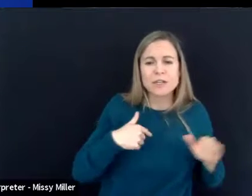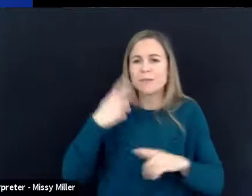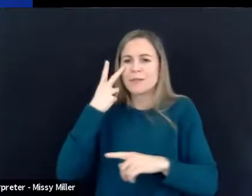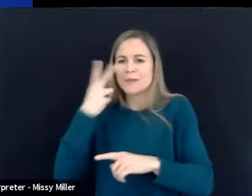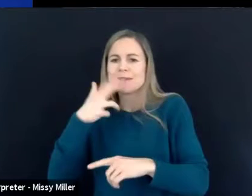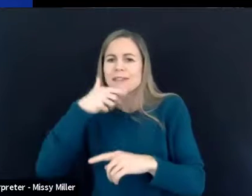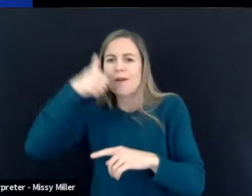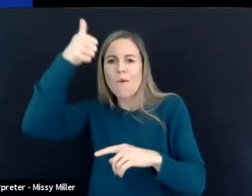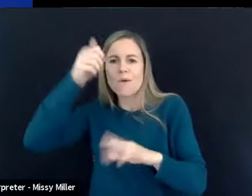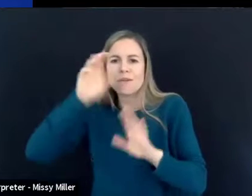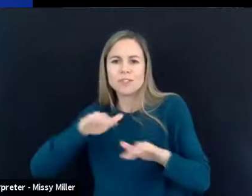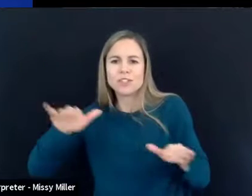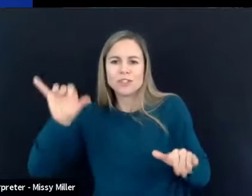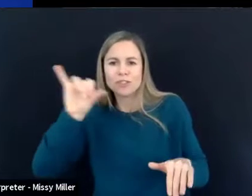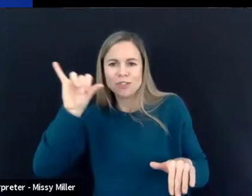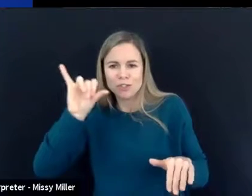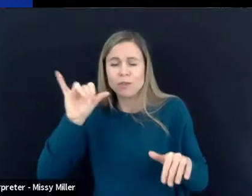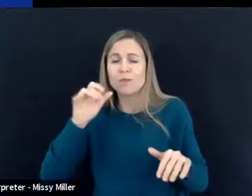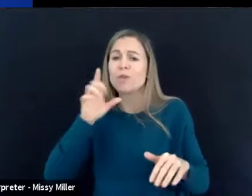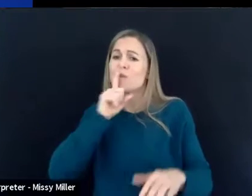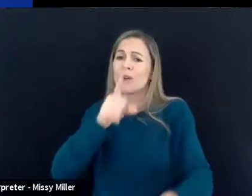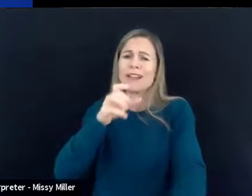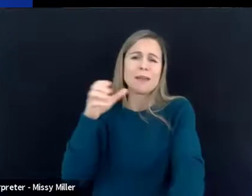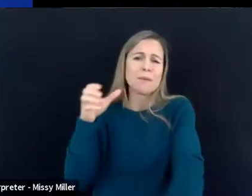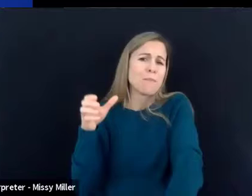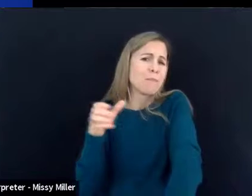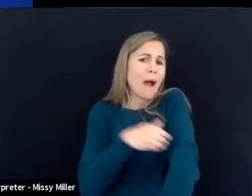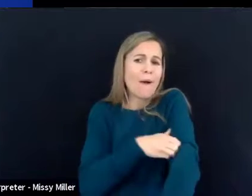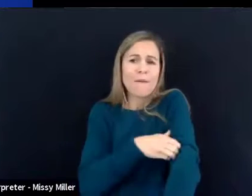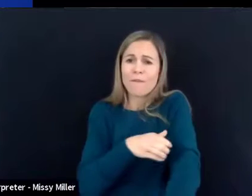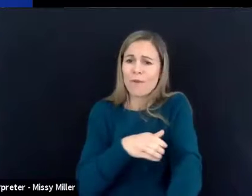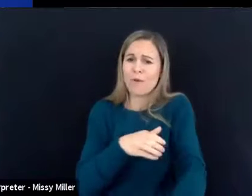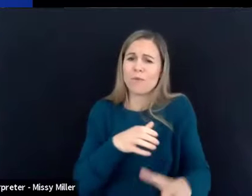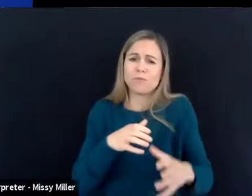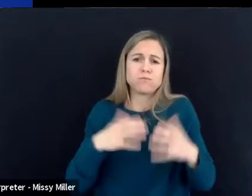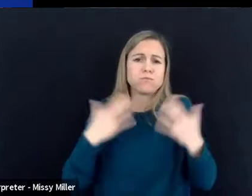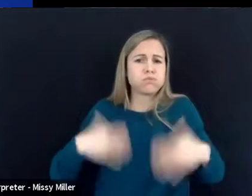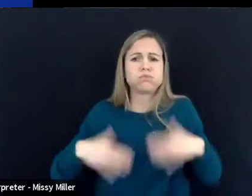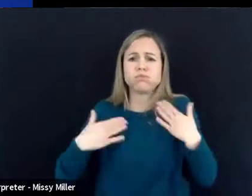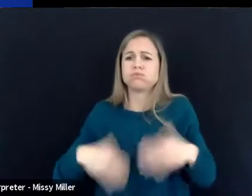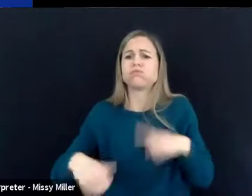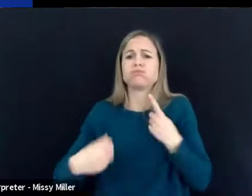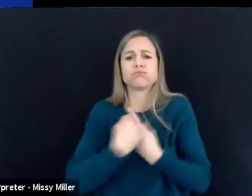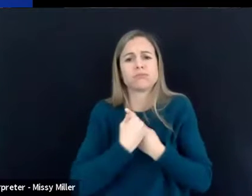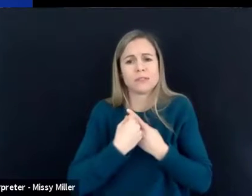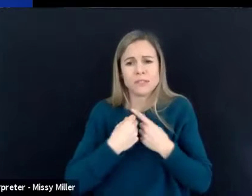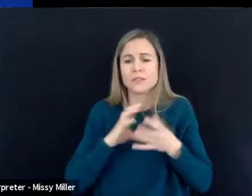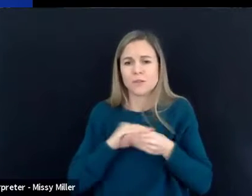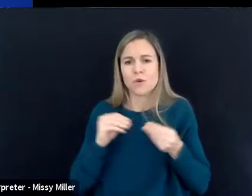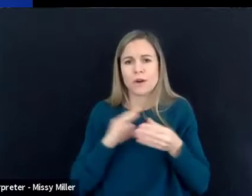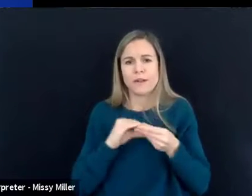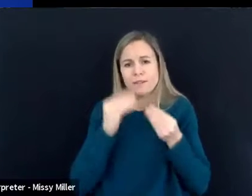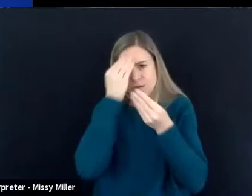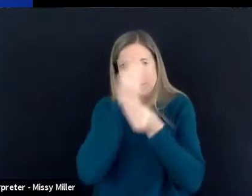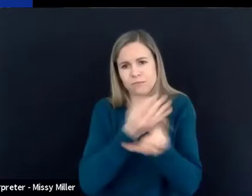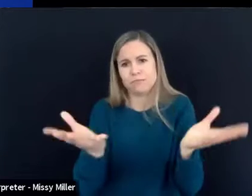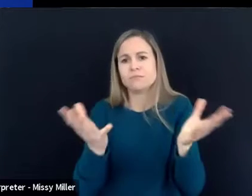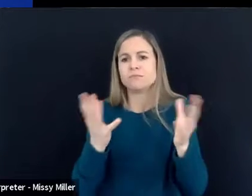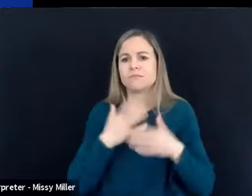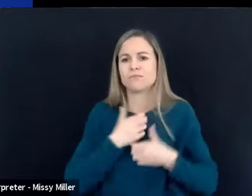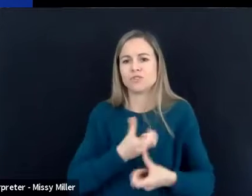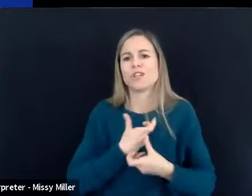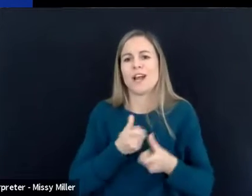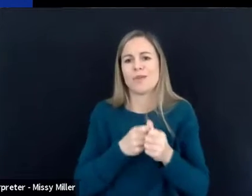And they have some very powerful stories to share with you. And I just want to thank you